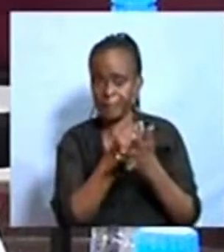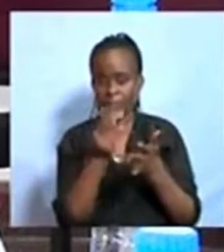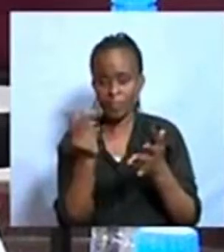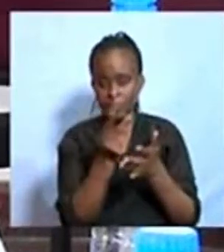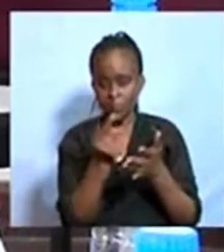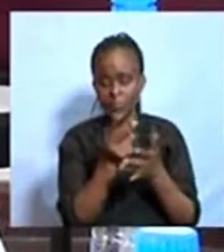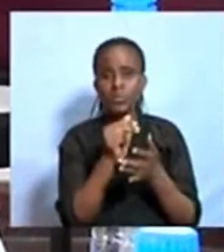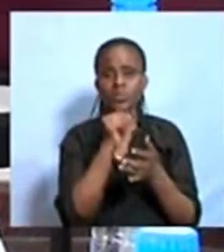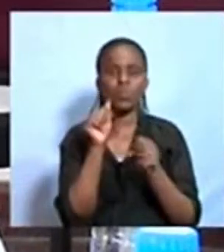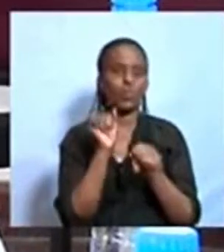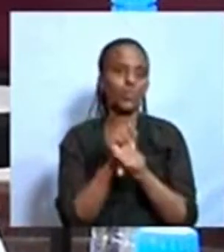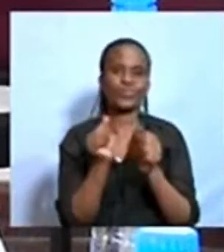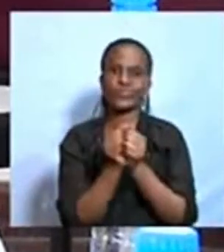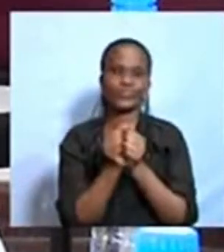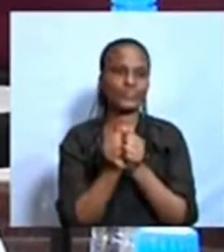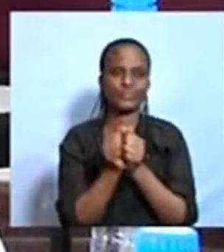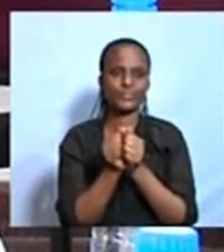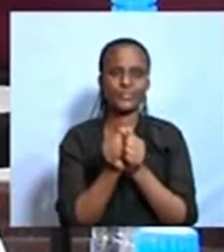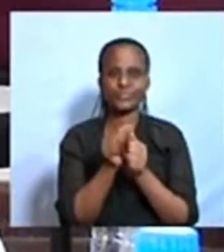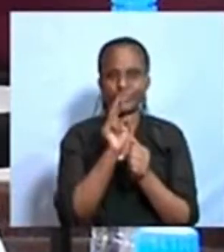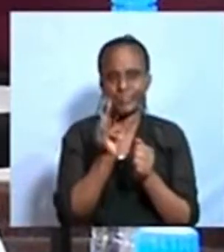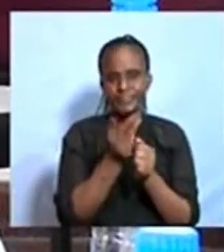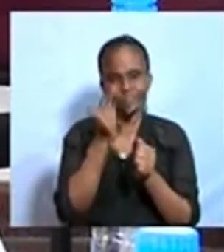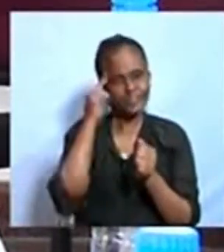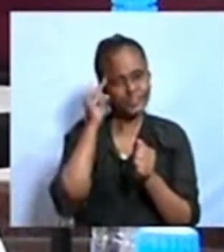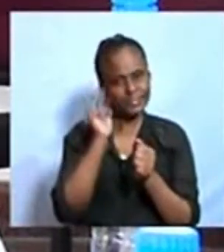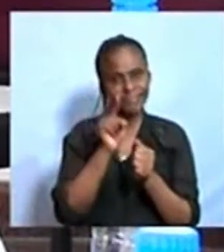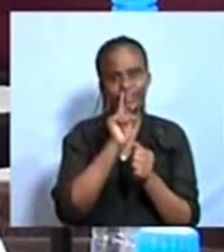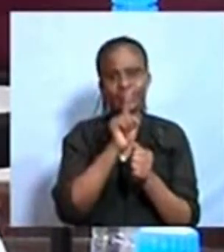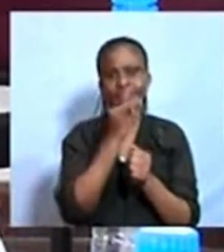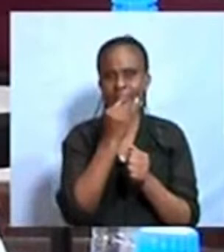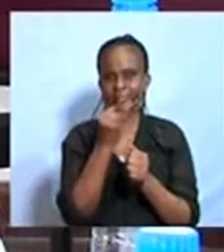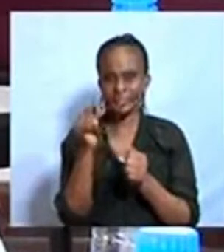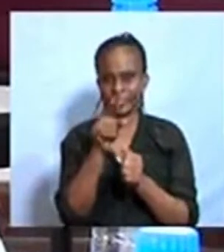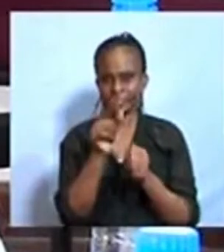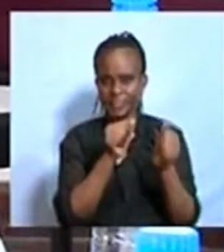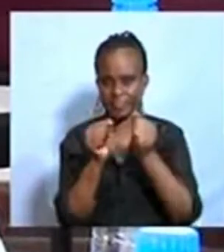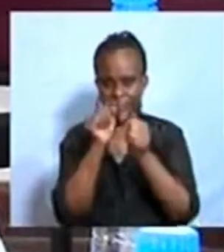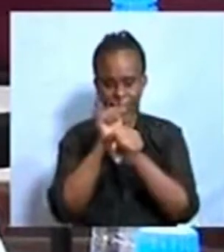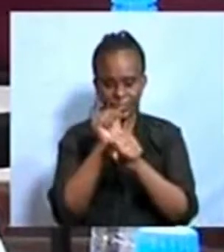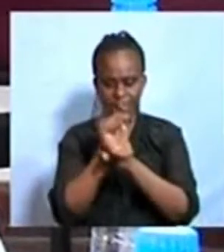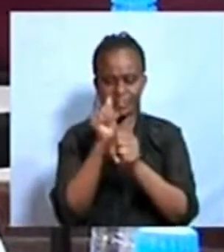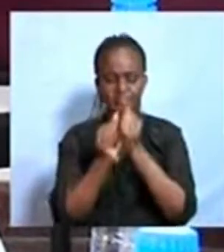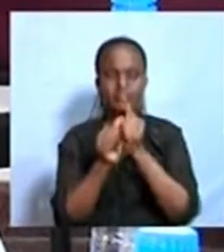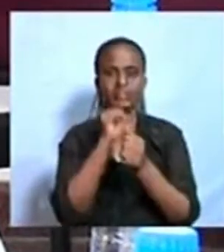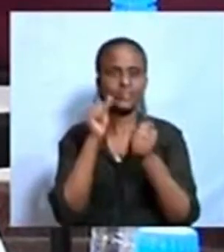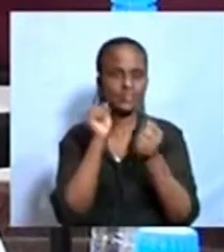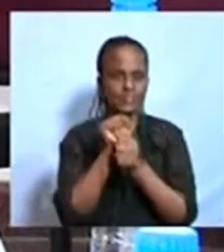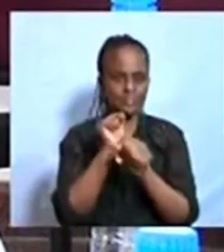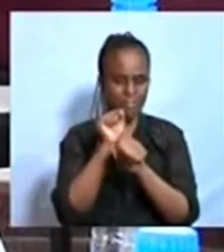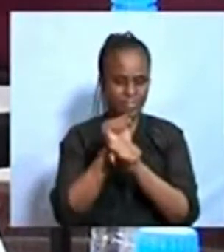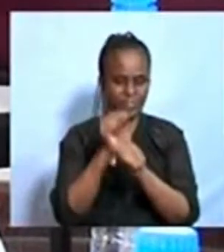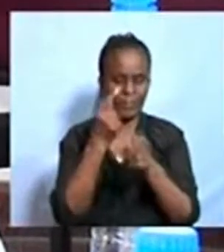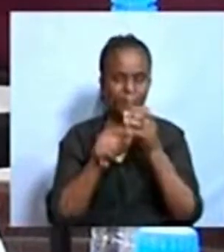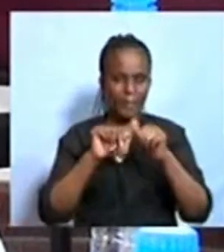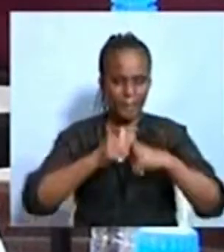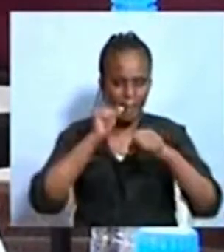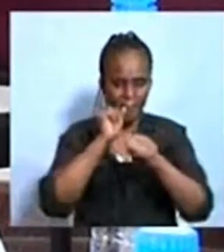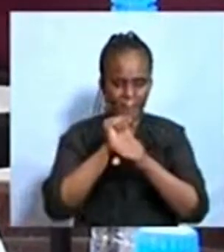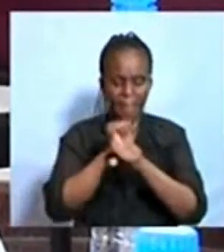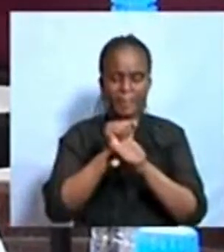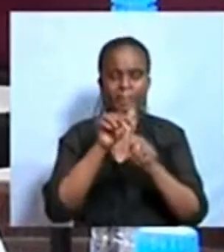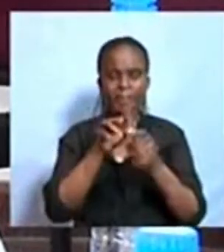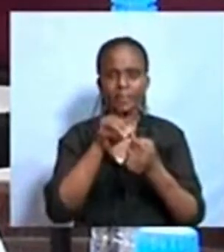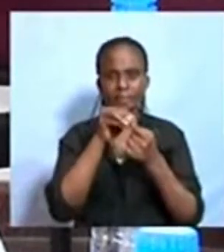not relate. And like we said, we really think this is the issue of the system that is not functional. And what we need to work around, especially through